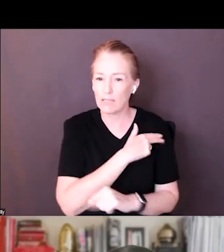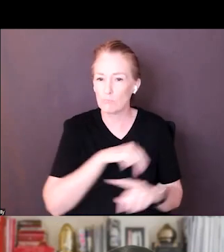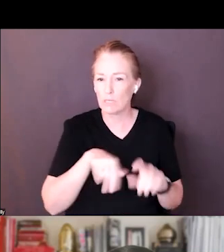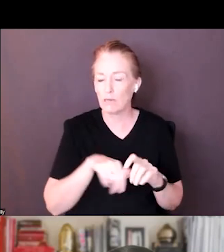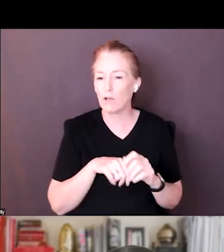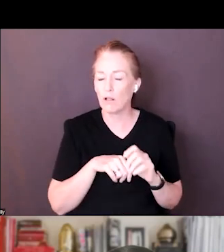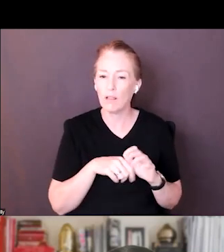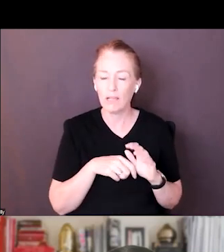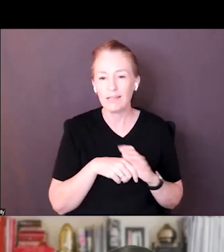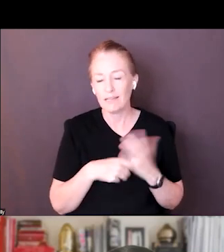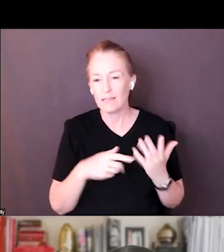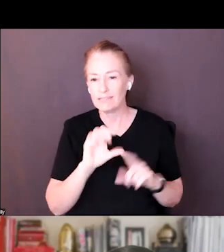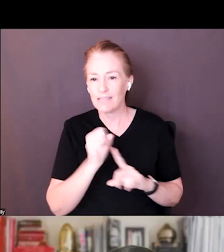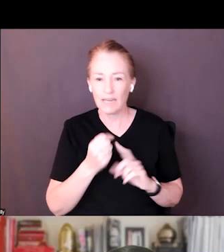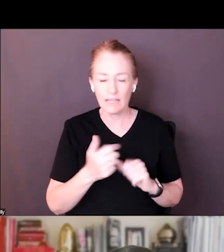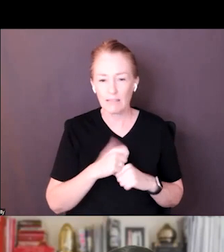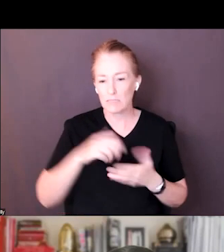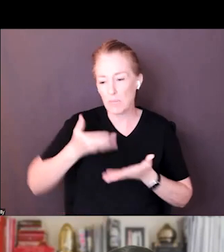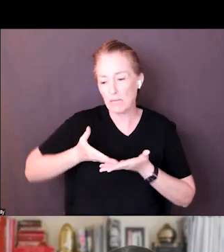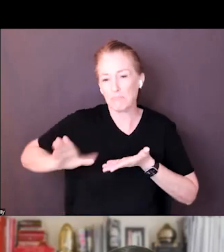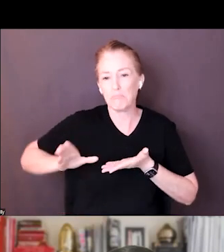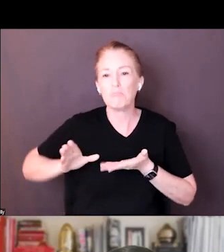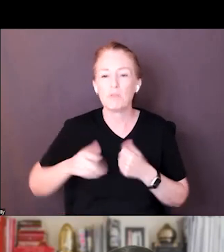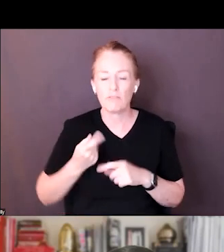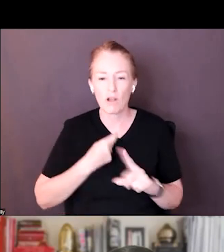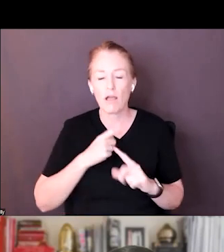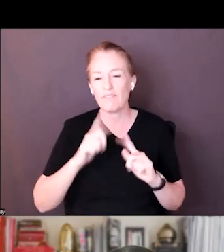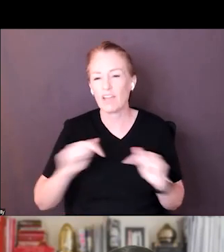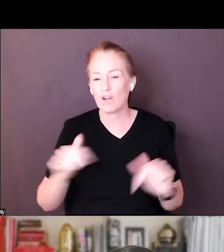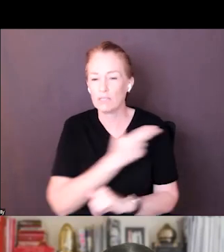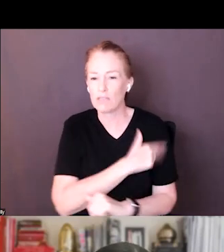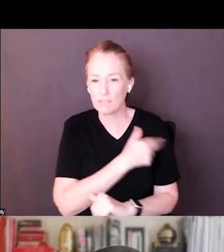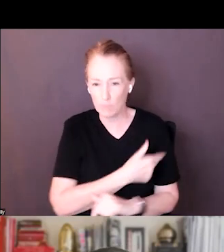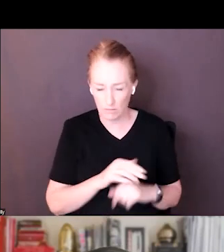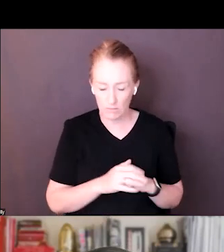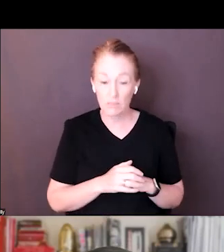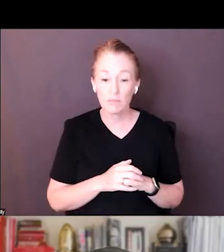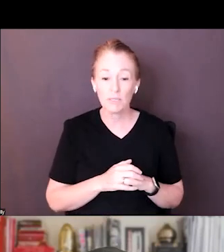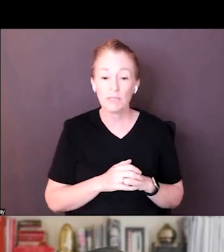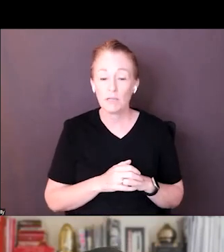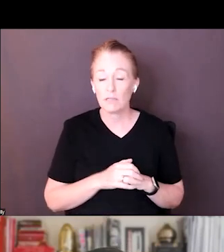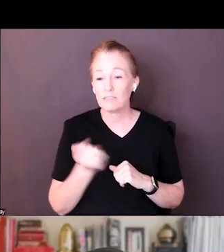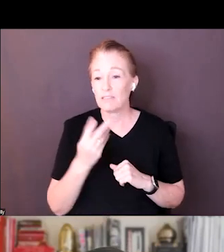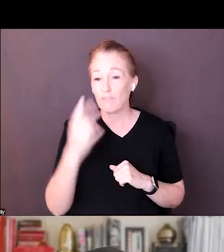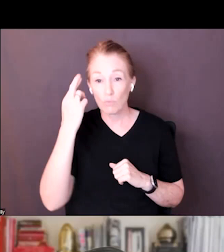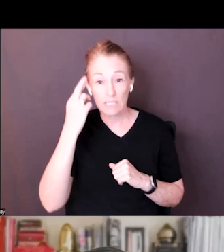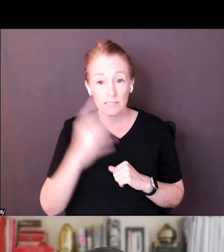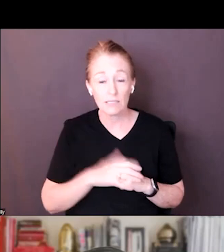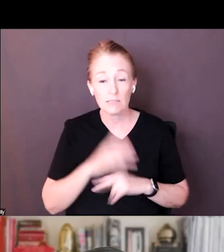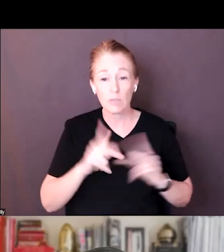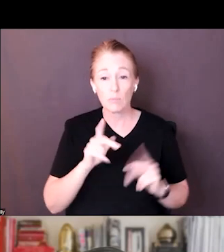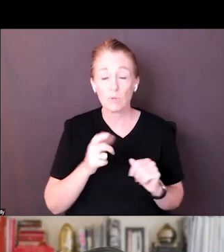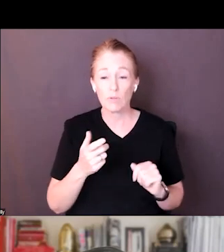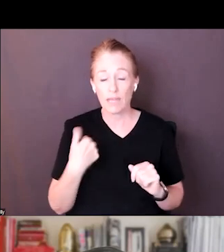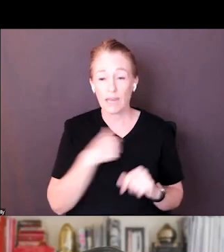from consideration for admission at various hospitals. And there's several categories. One are people who have a purely